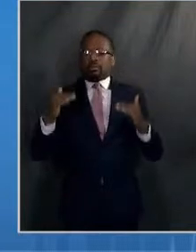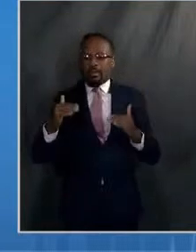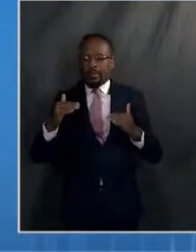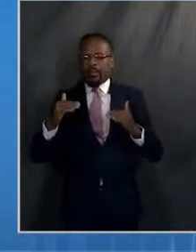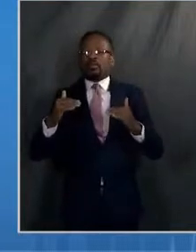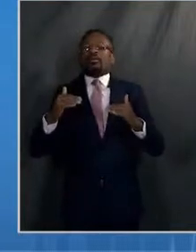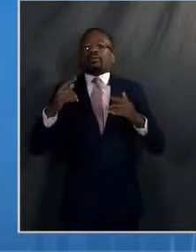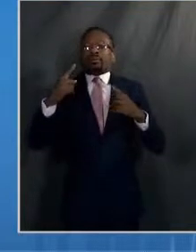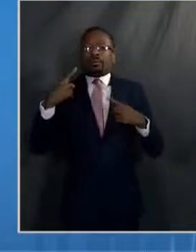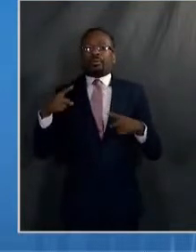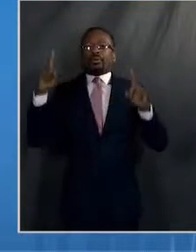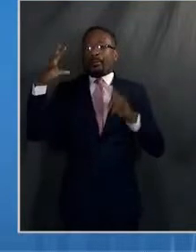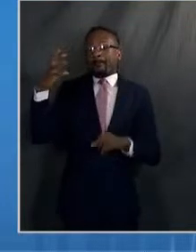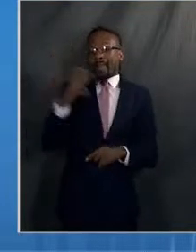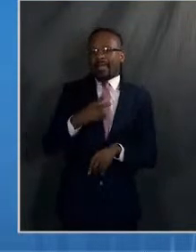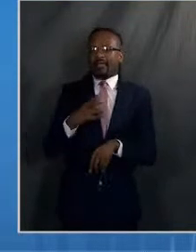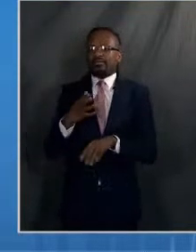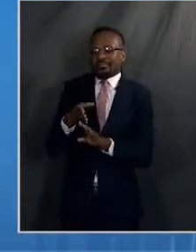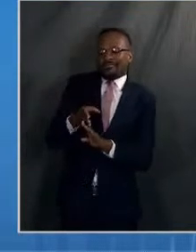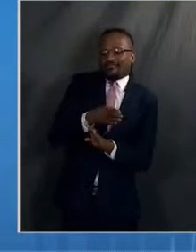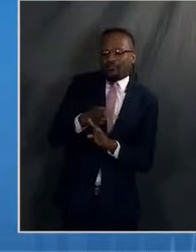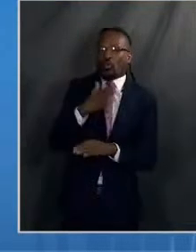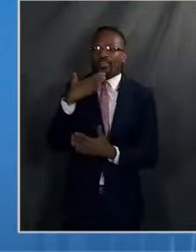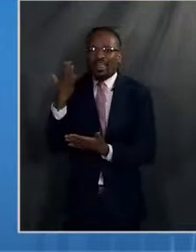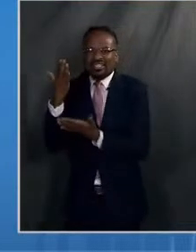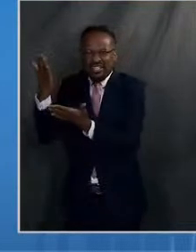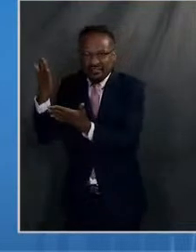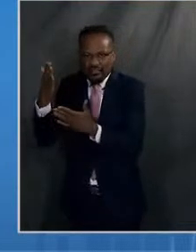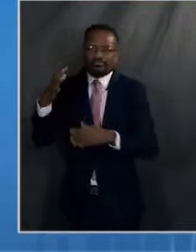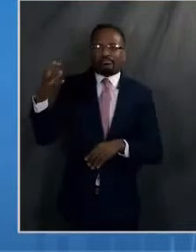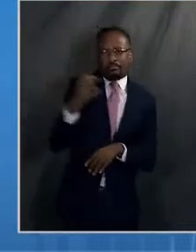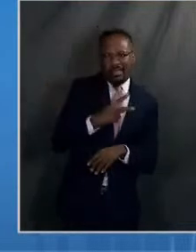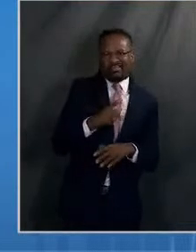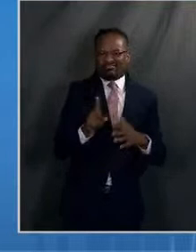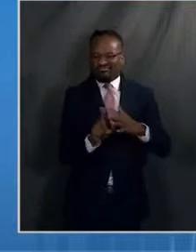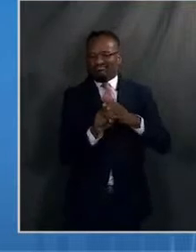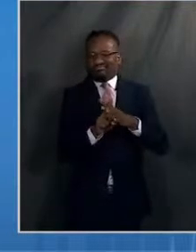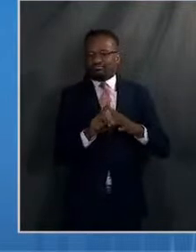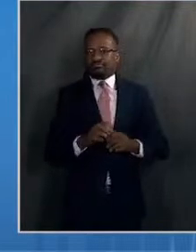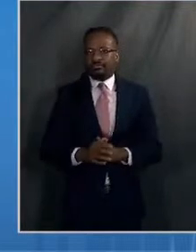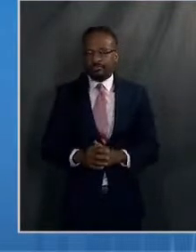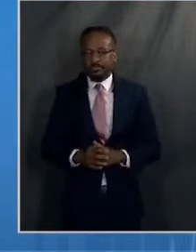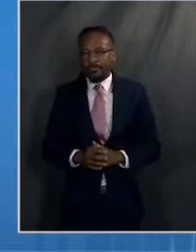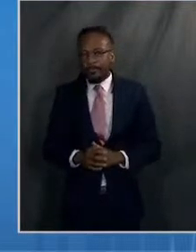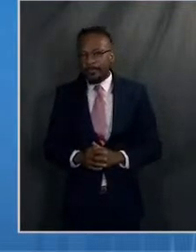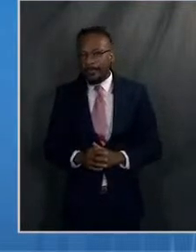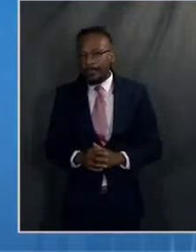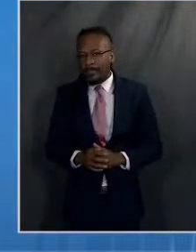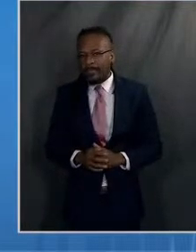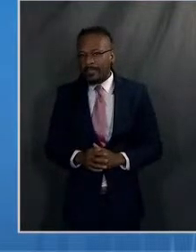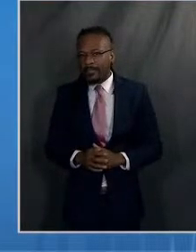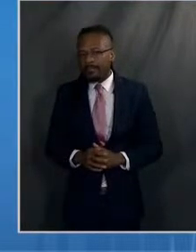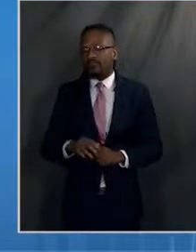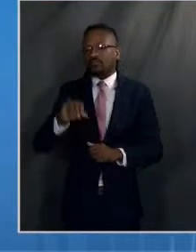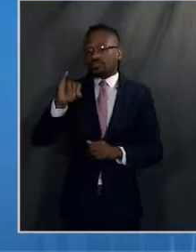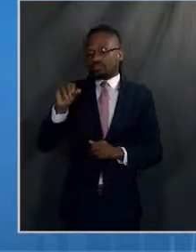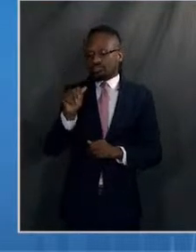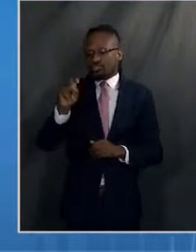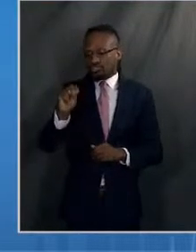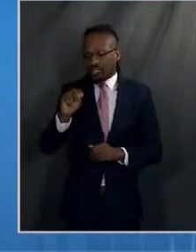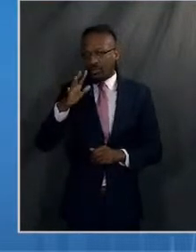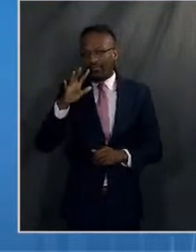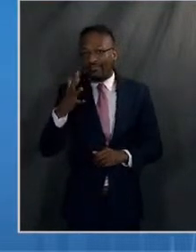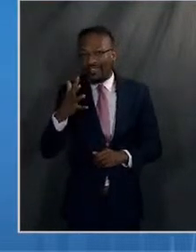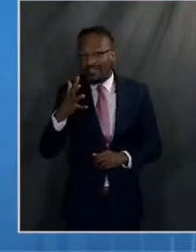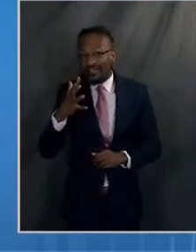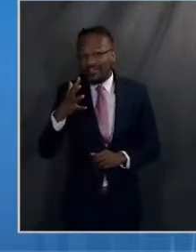Thanksgiving. Similarly, new hospital admissions have continued to decline since they peaked on January 5th,